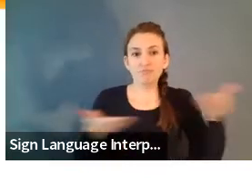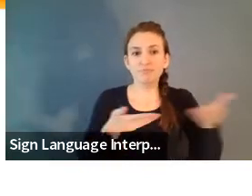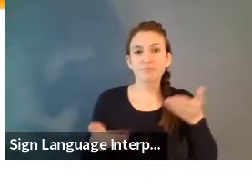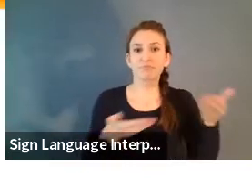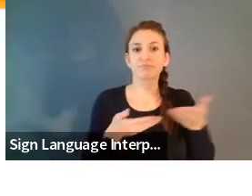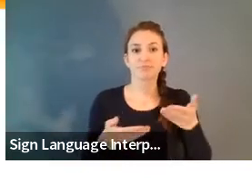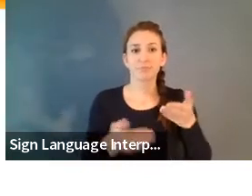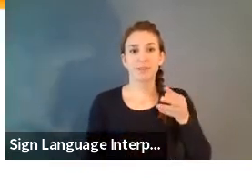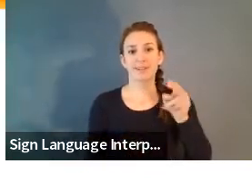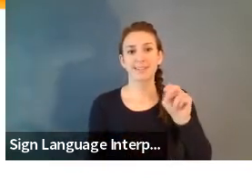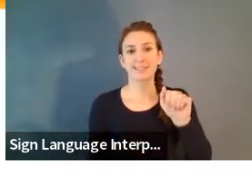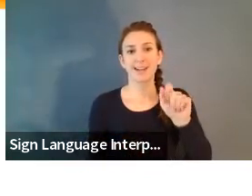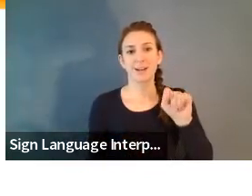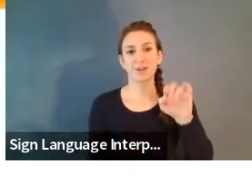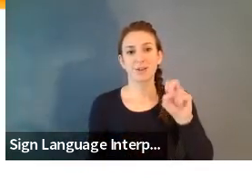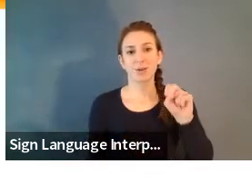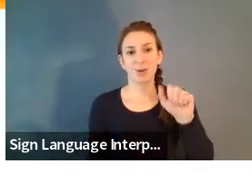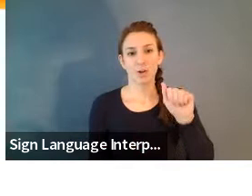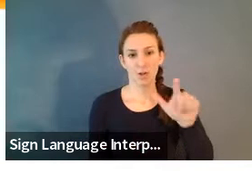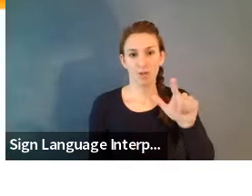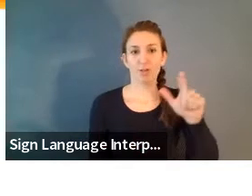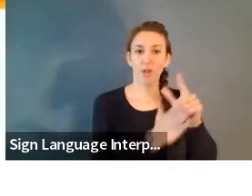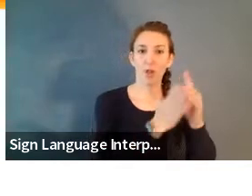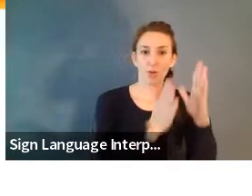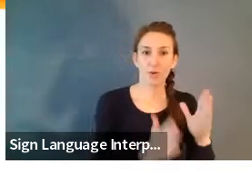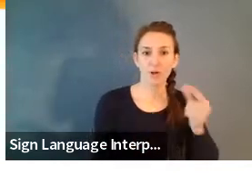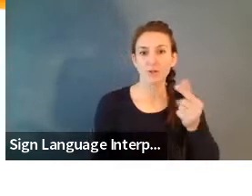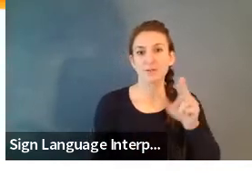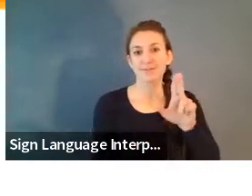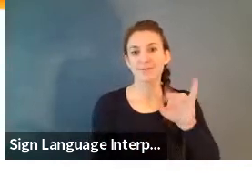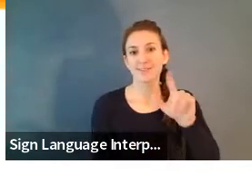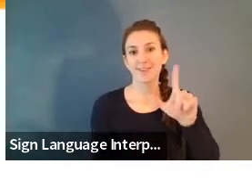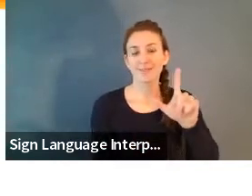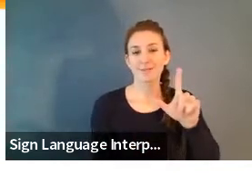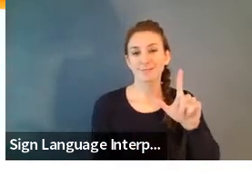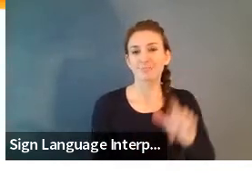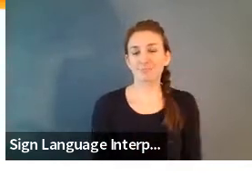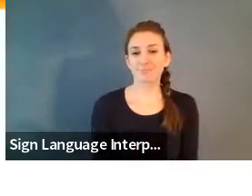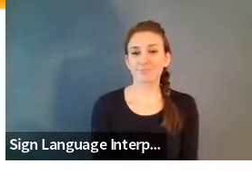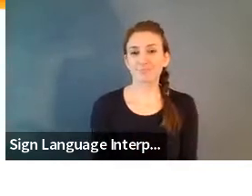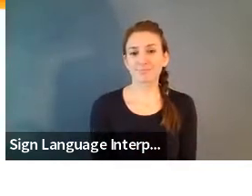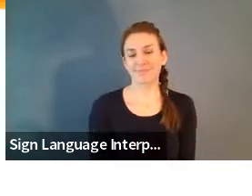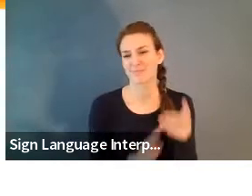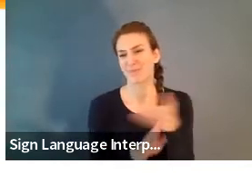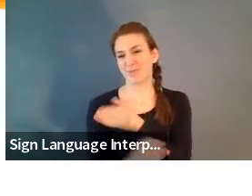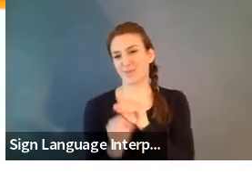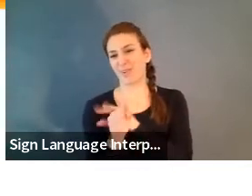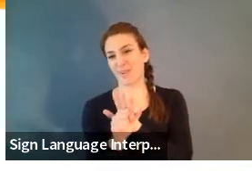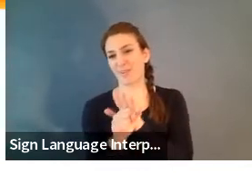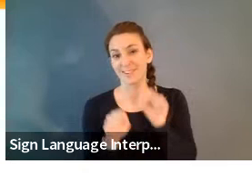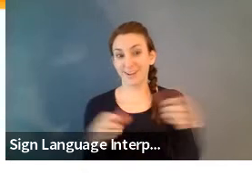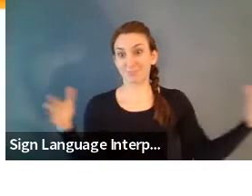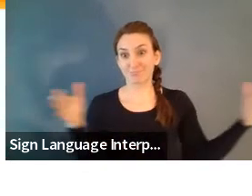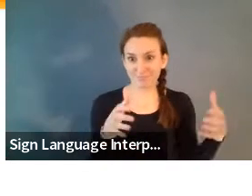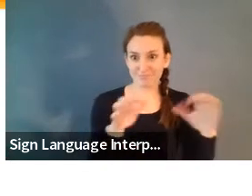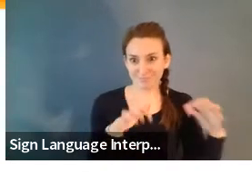in 2019, when we were all living in our pre-COVID world and got to actually come to things in person. We had